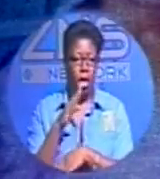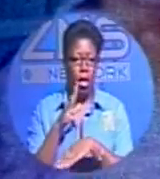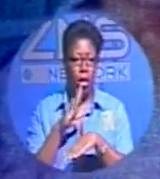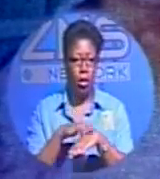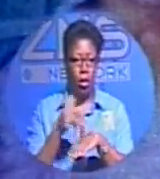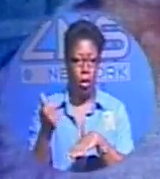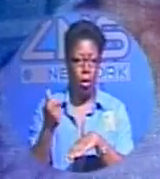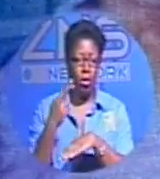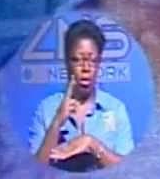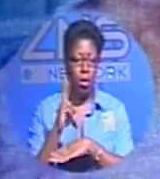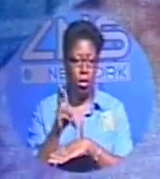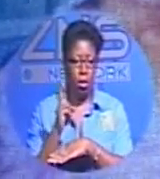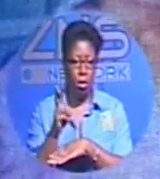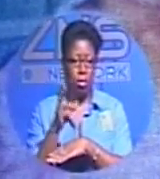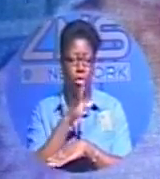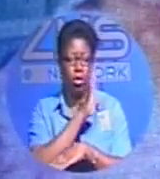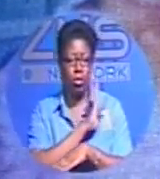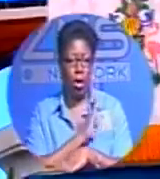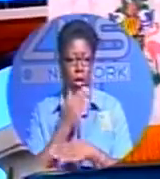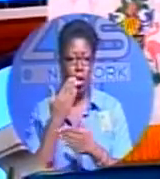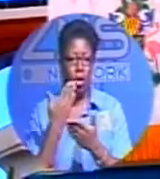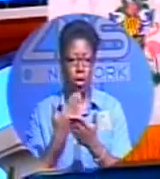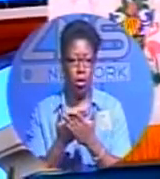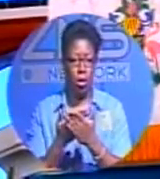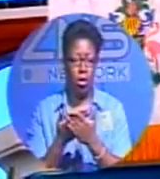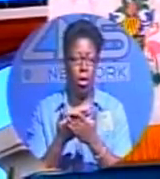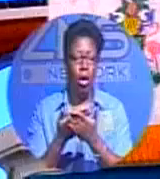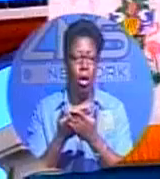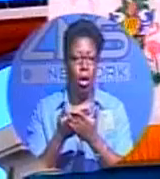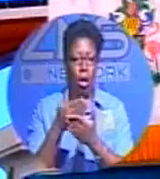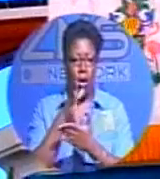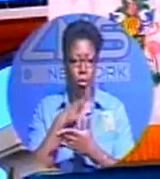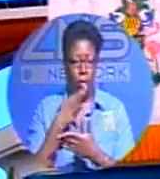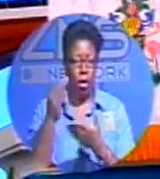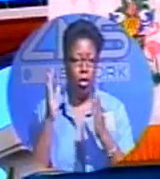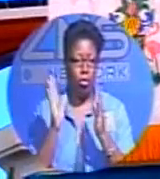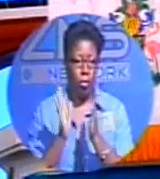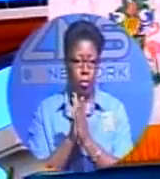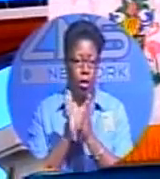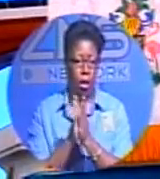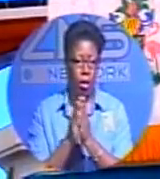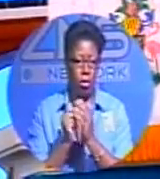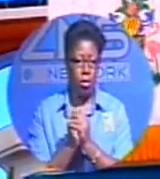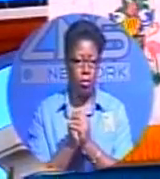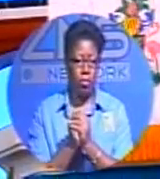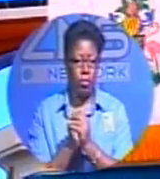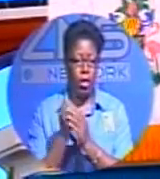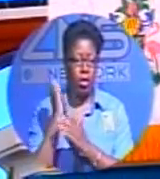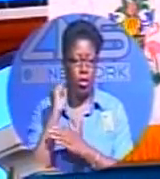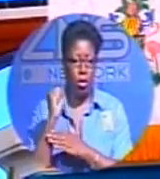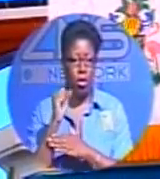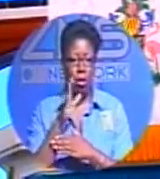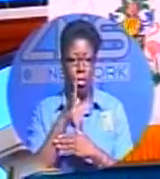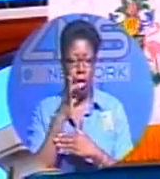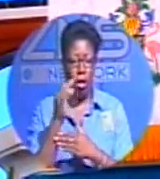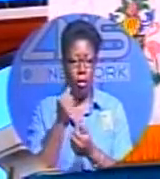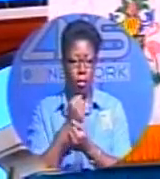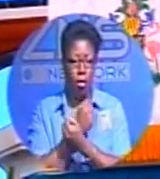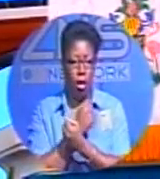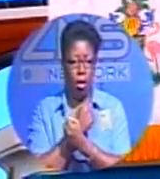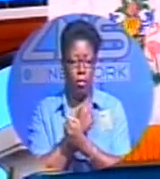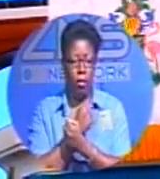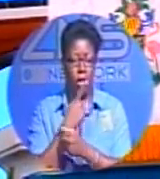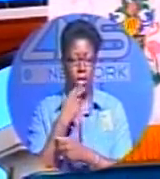worthy of praise. She not only radiated her motherly love, but became the source of encouragement